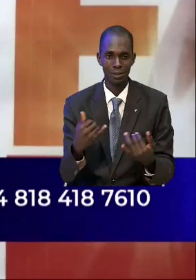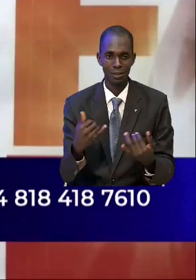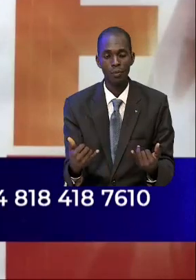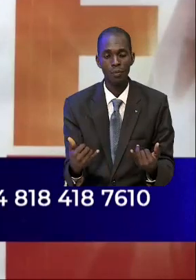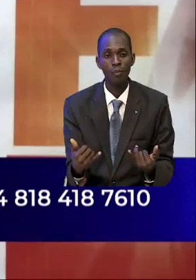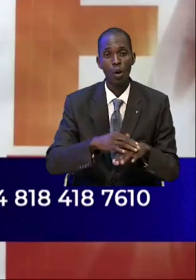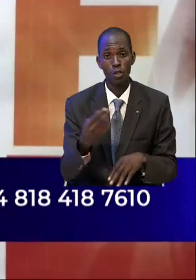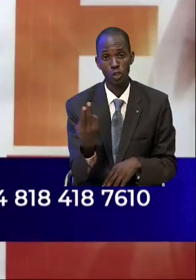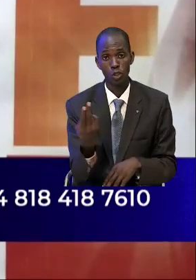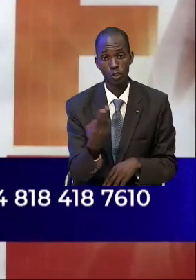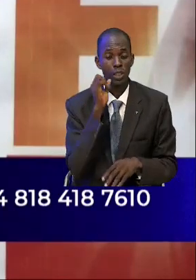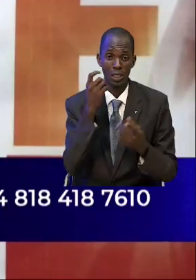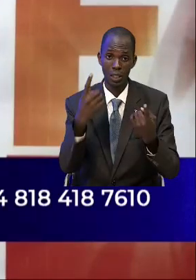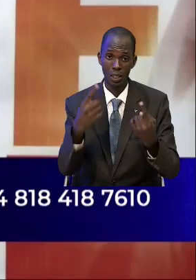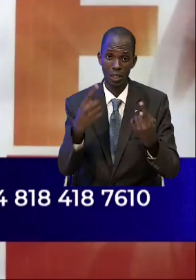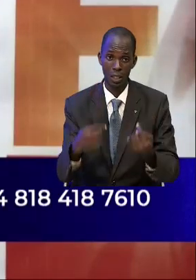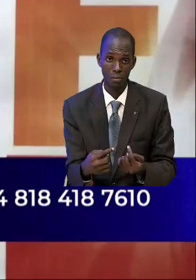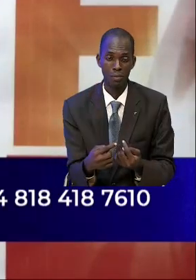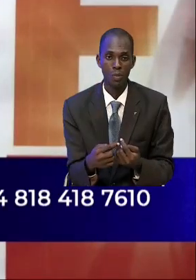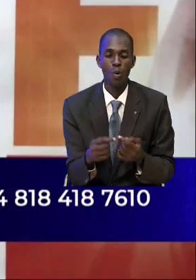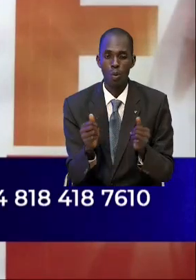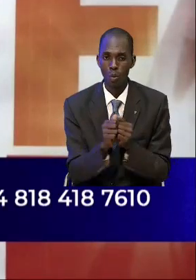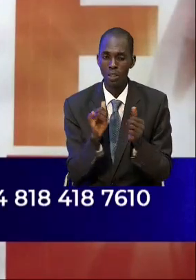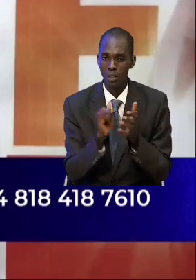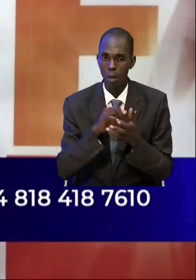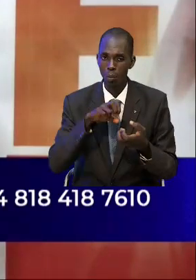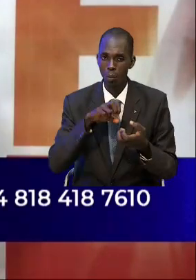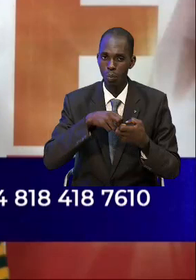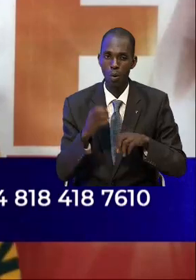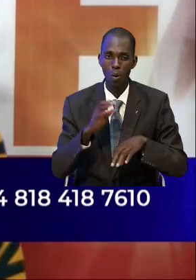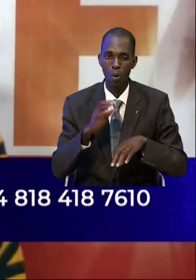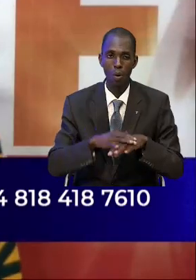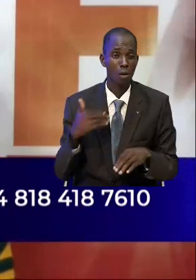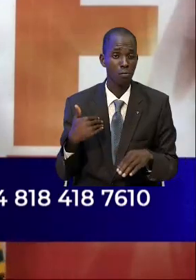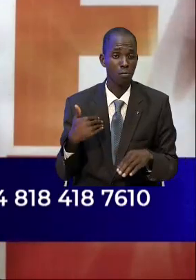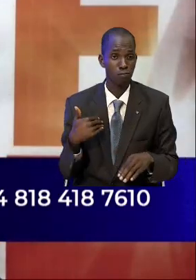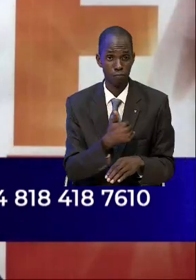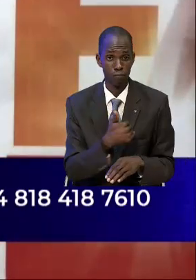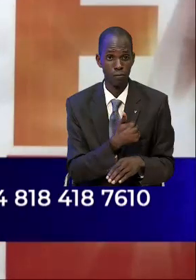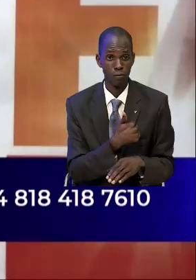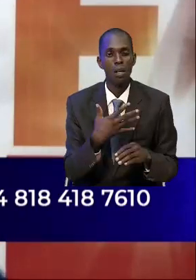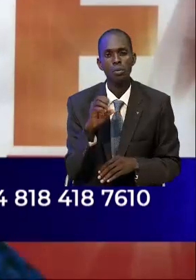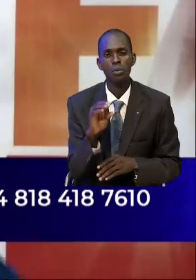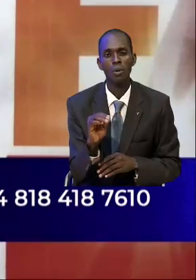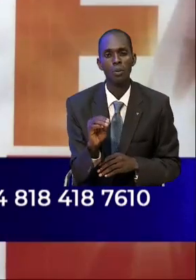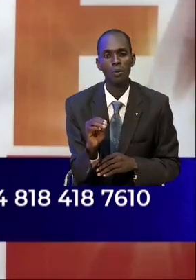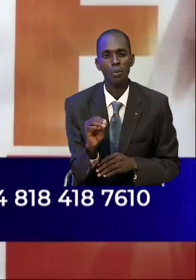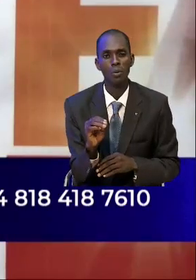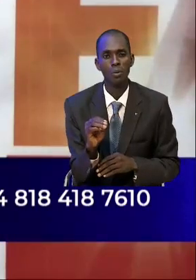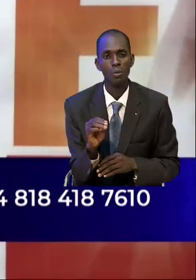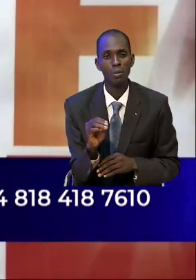here. So on Thursday, I came here with that swelling on my